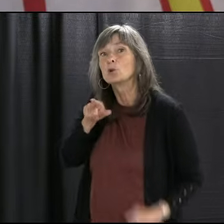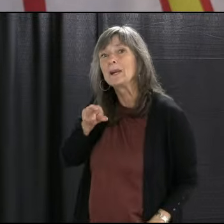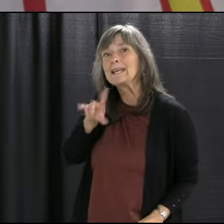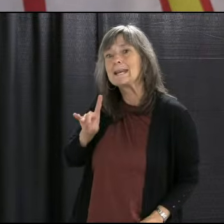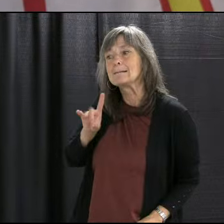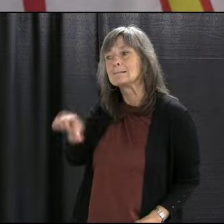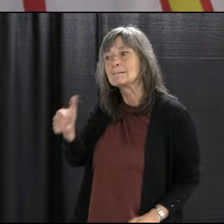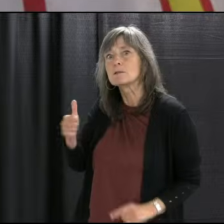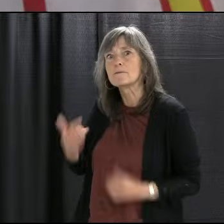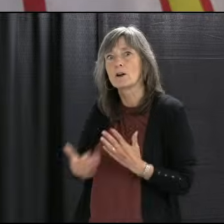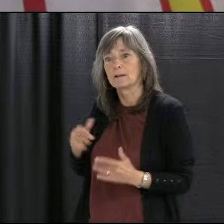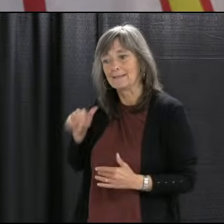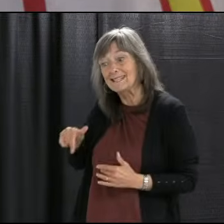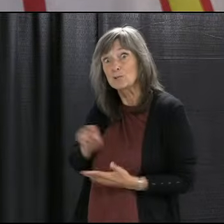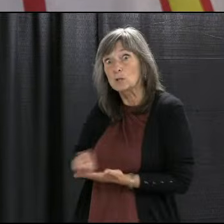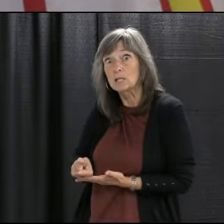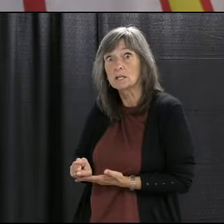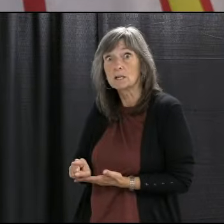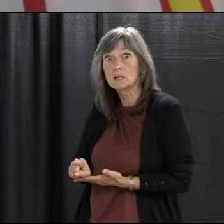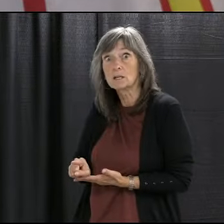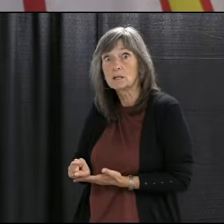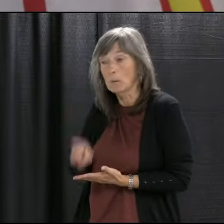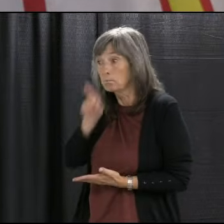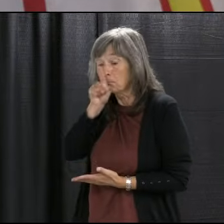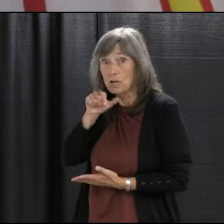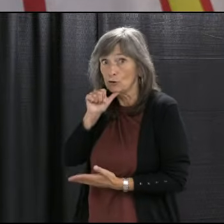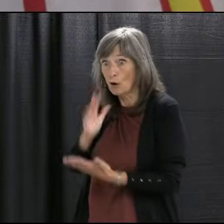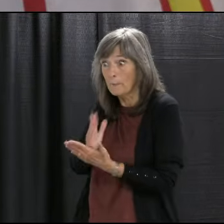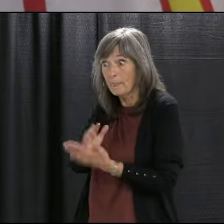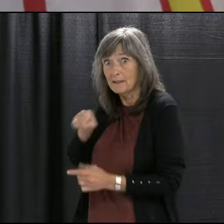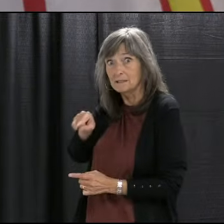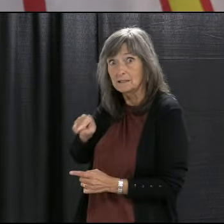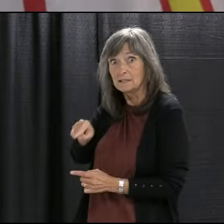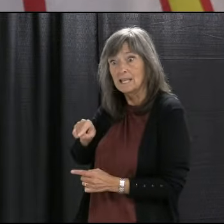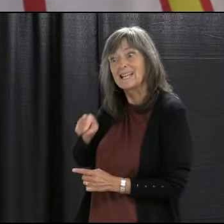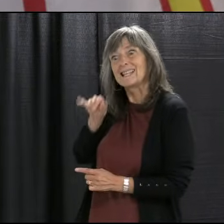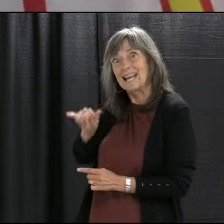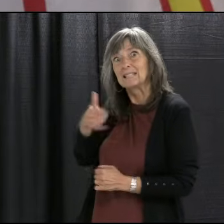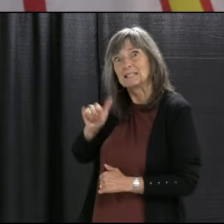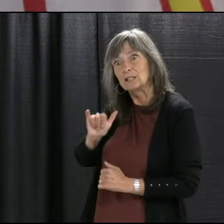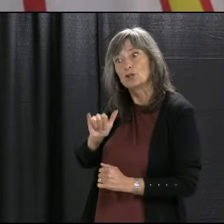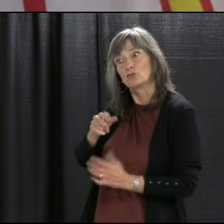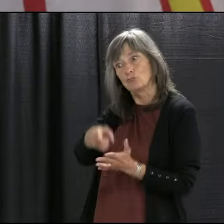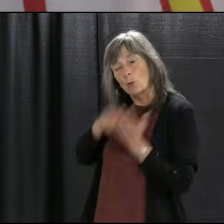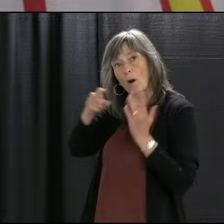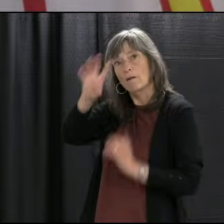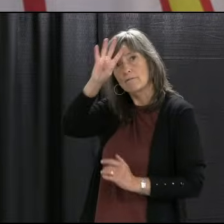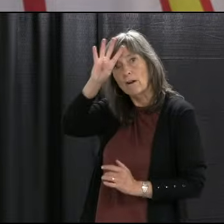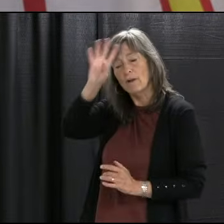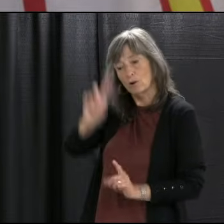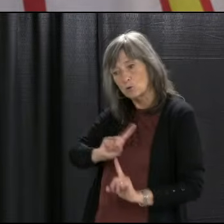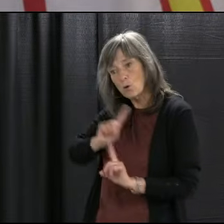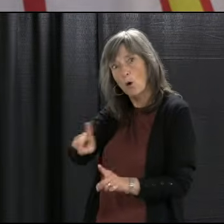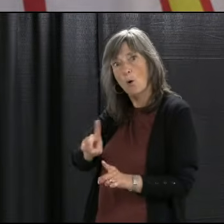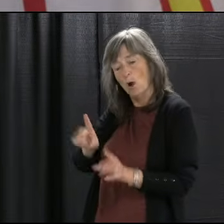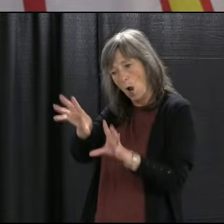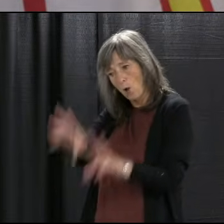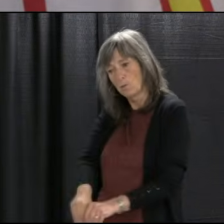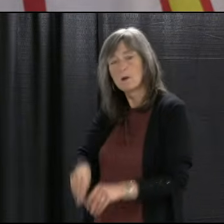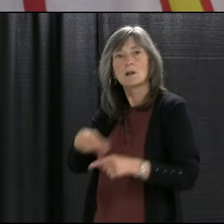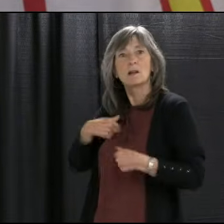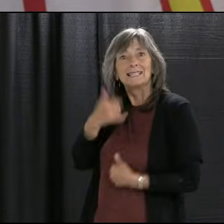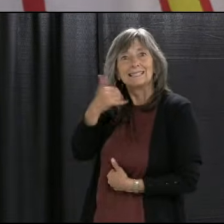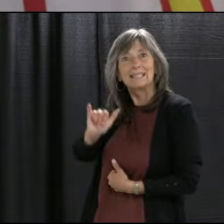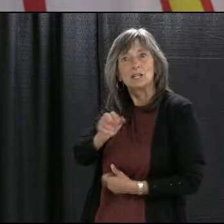we've had to deal with. And those are ones we're not talking about. They all require firefighters. They all require resources. They all require hard